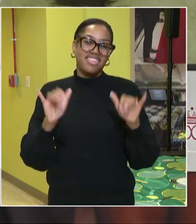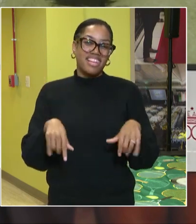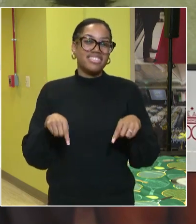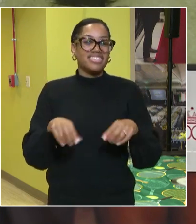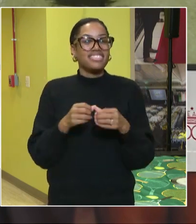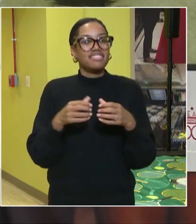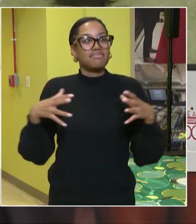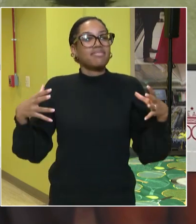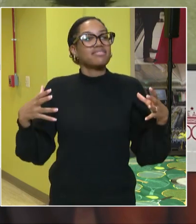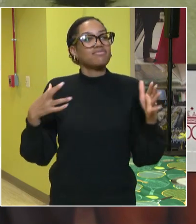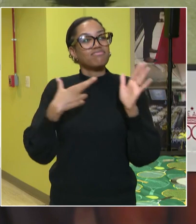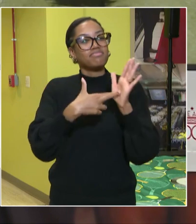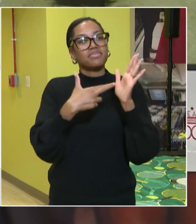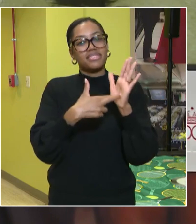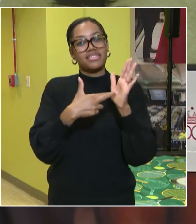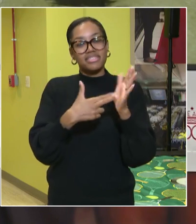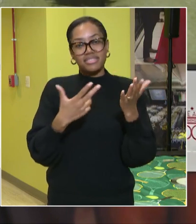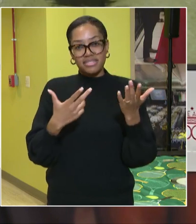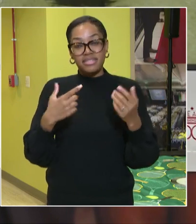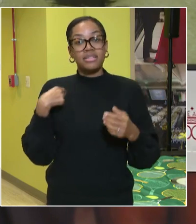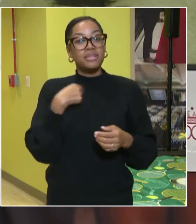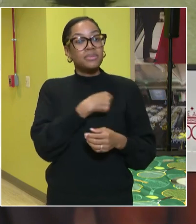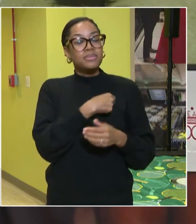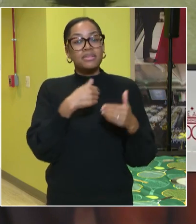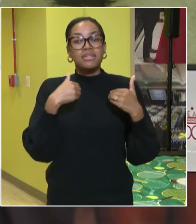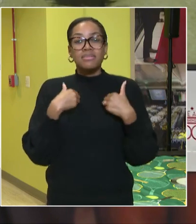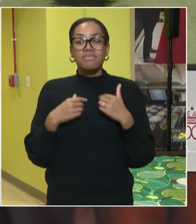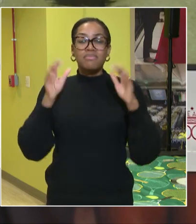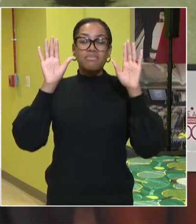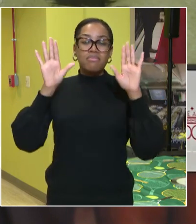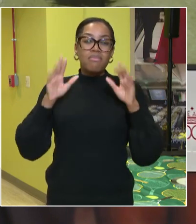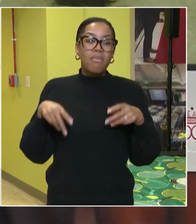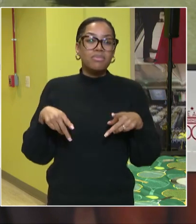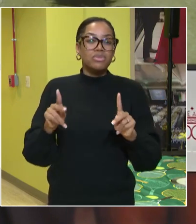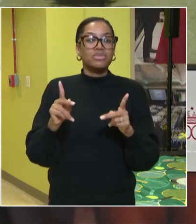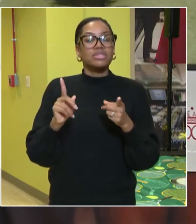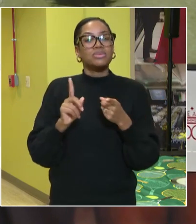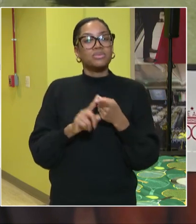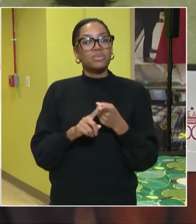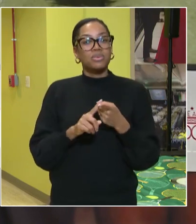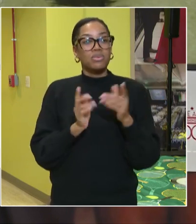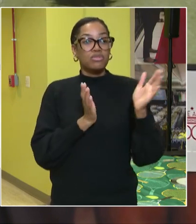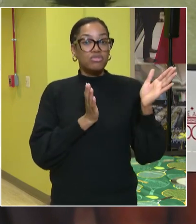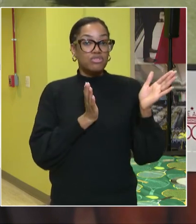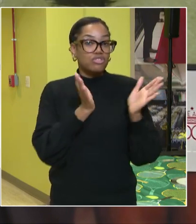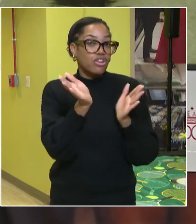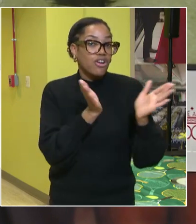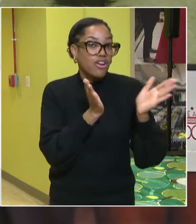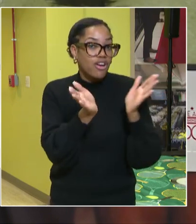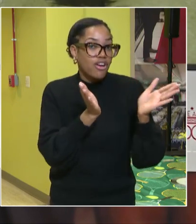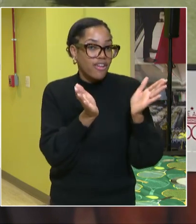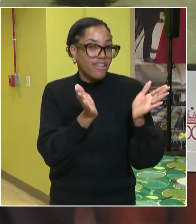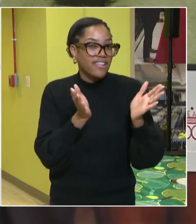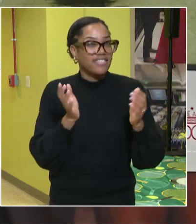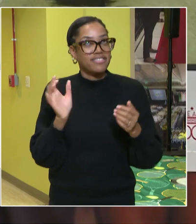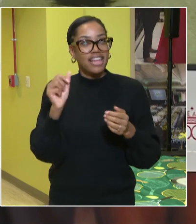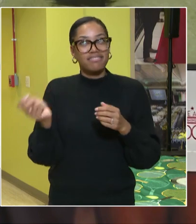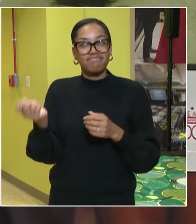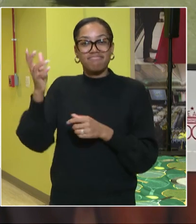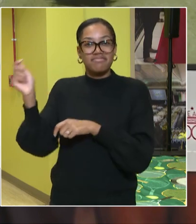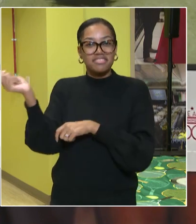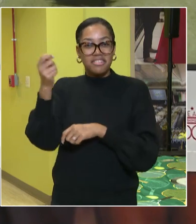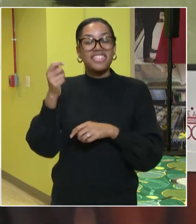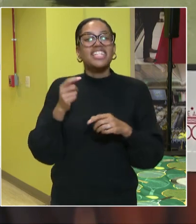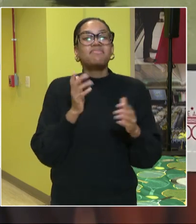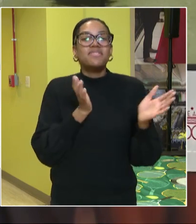expansion represents. It represents the magnanimous opportunity to serve, pun intended, inside and